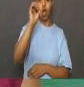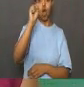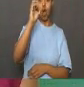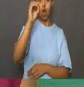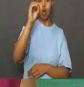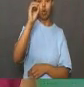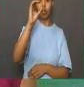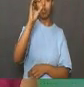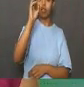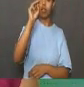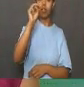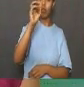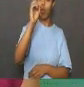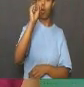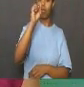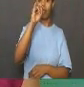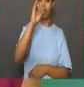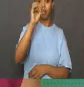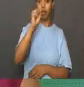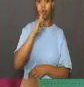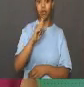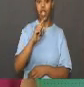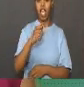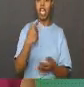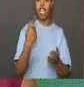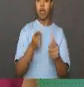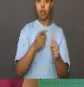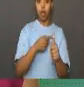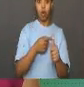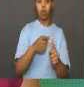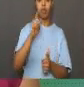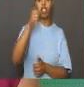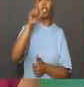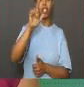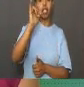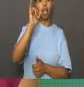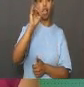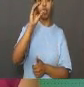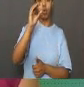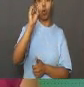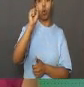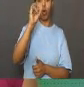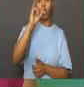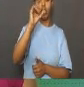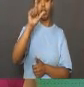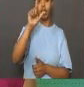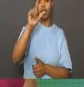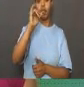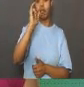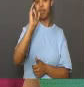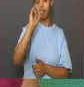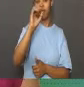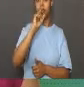Glycolysis is the first stage. It takes place in the cytoplasm of the